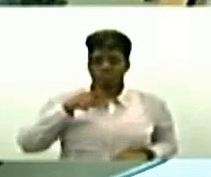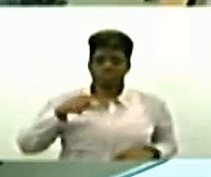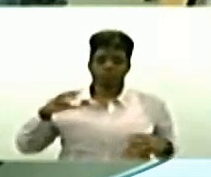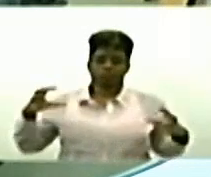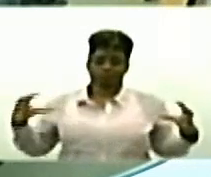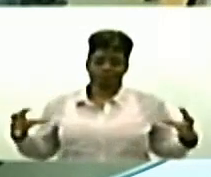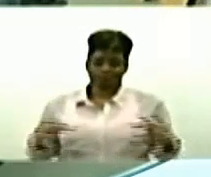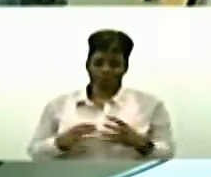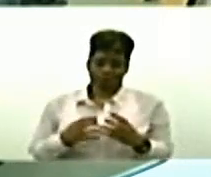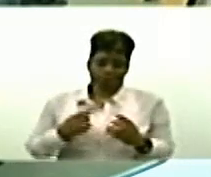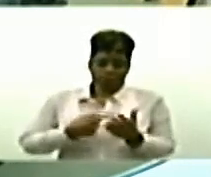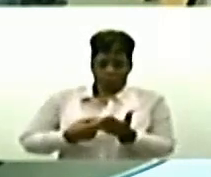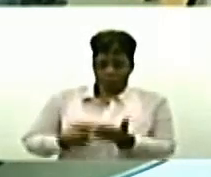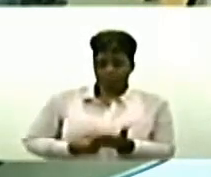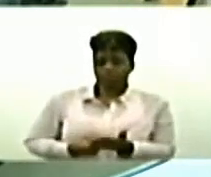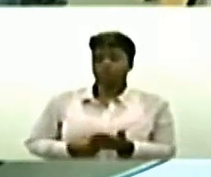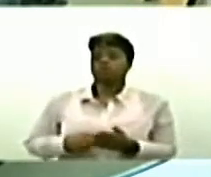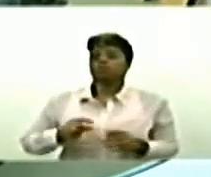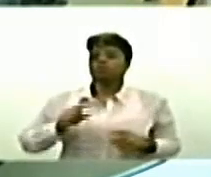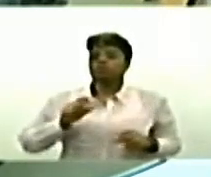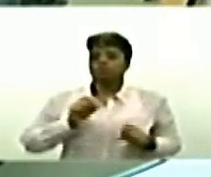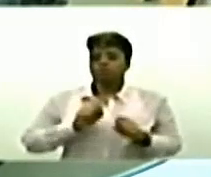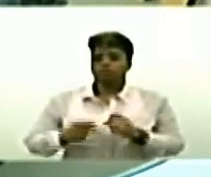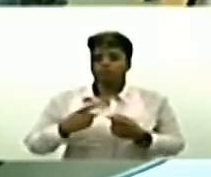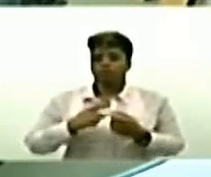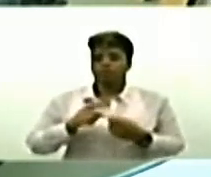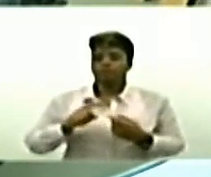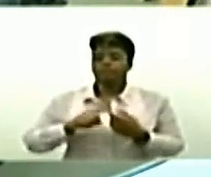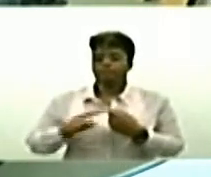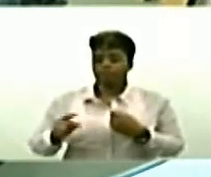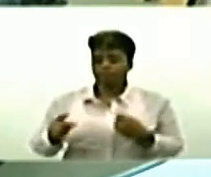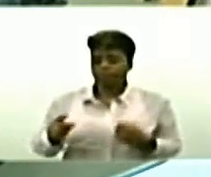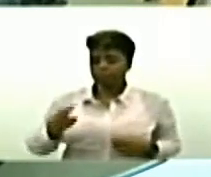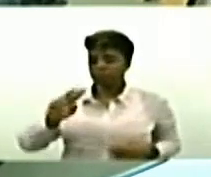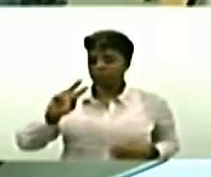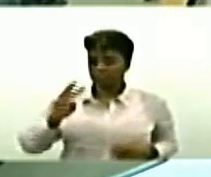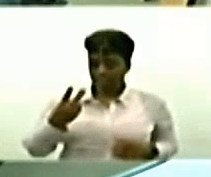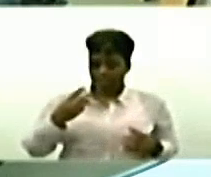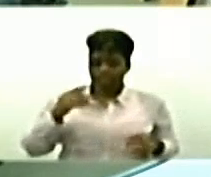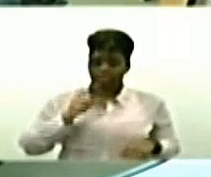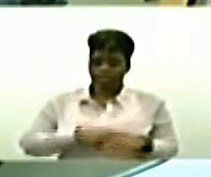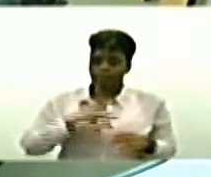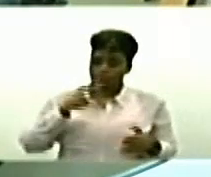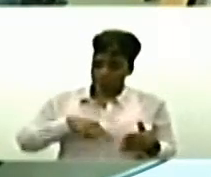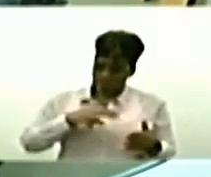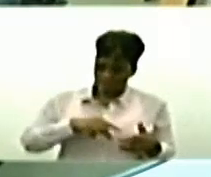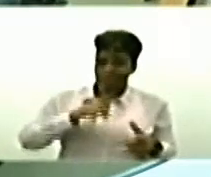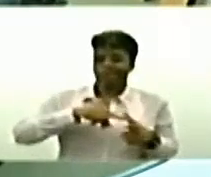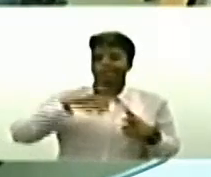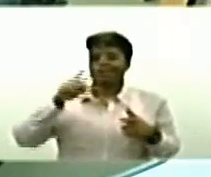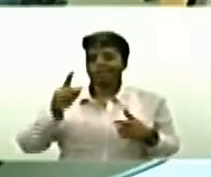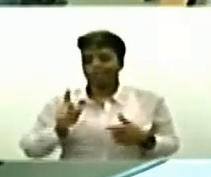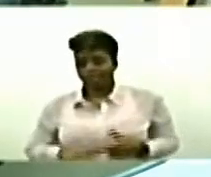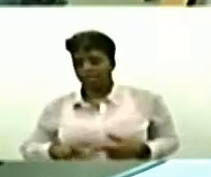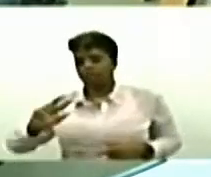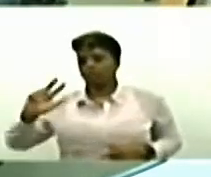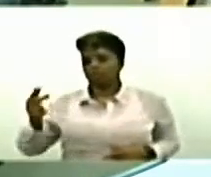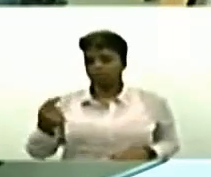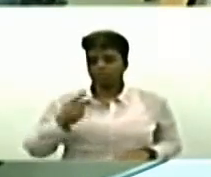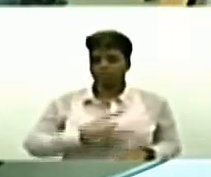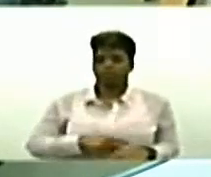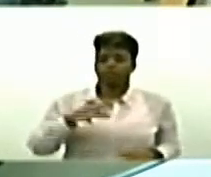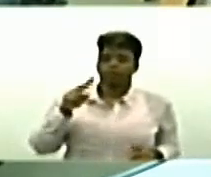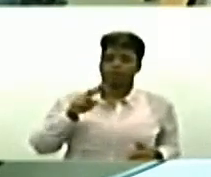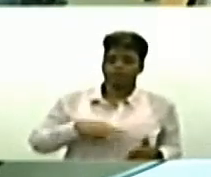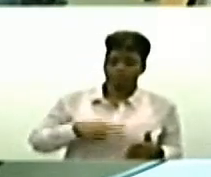from the second reading to the third reading. All other bills will have to go through the committee, where the committee will examine the